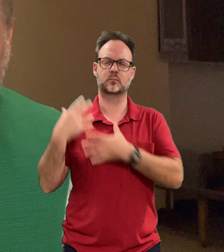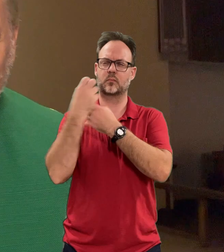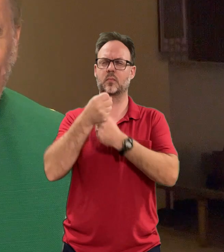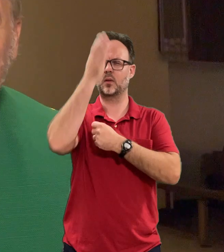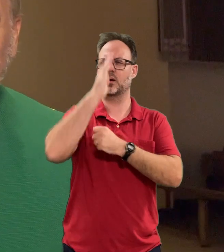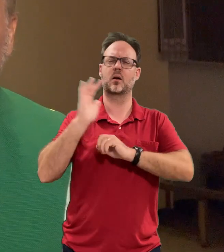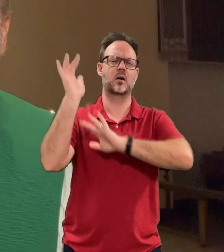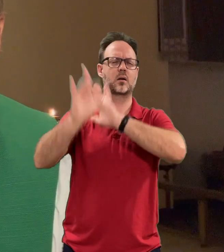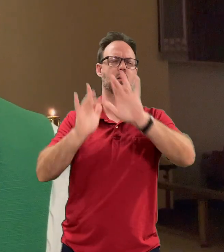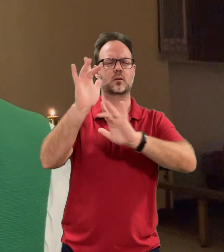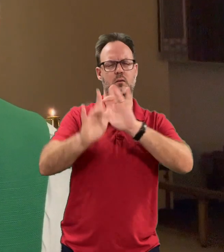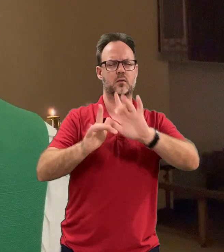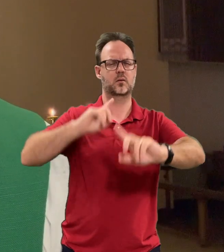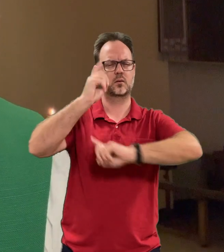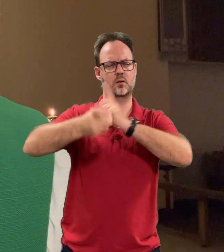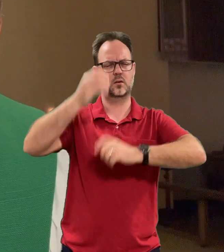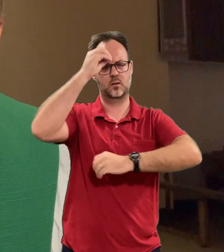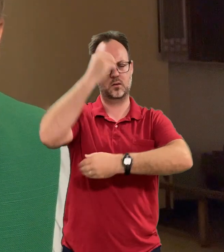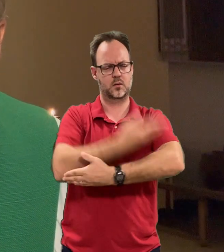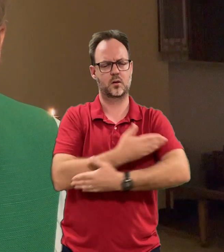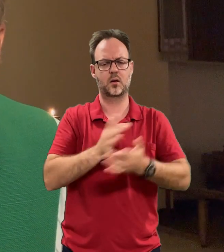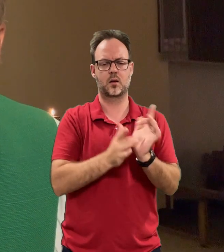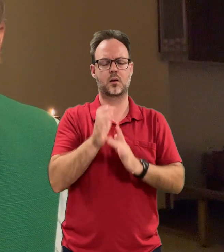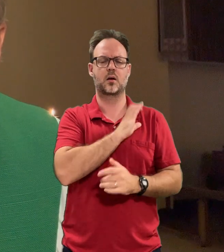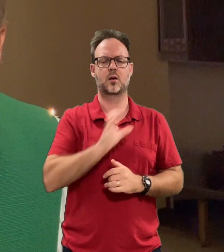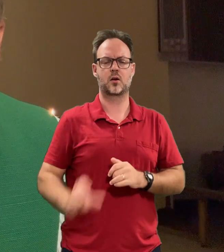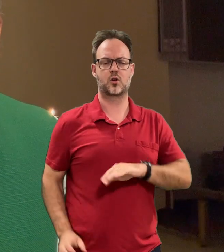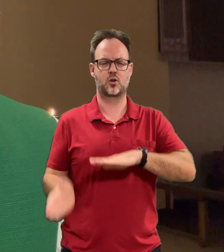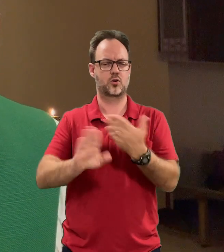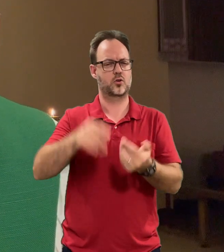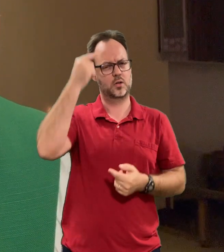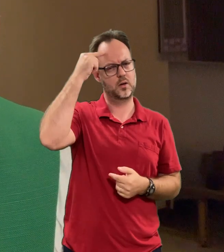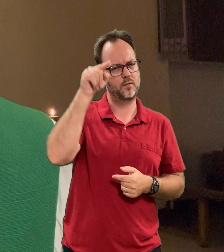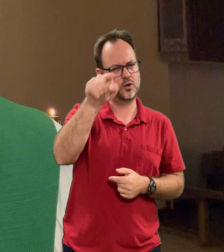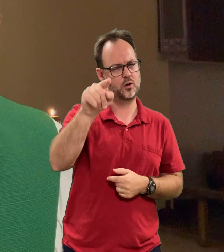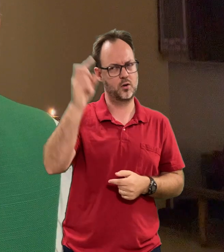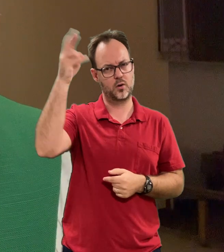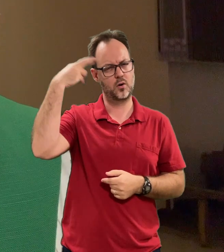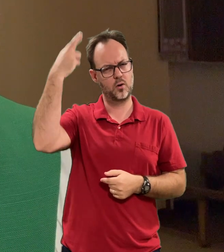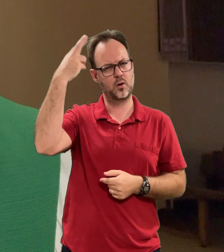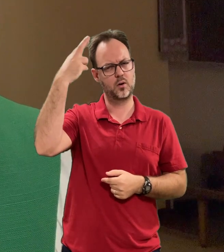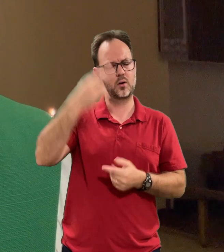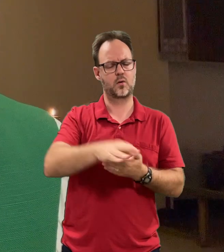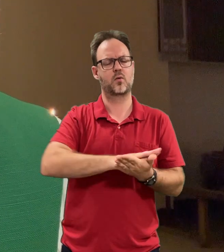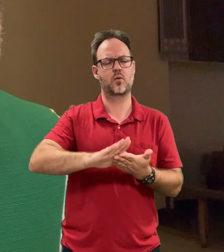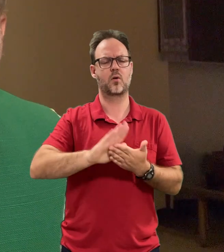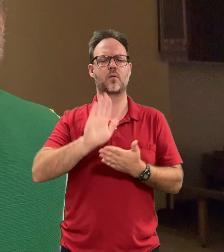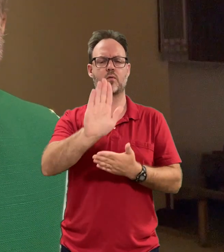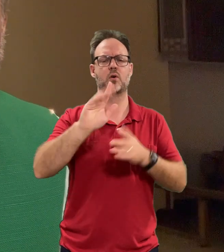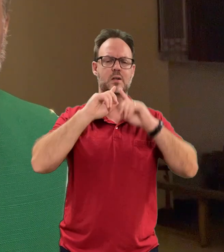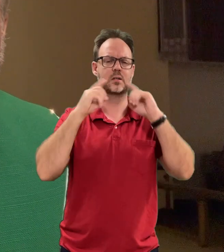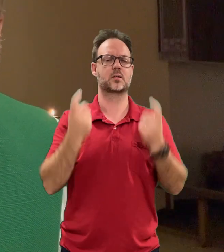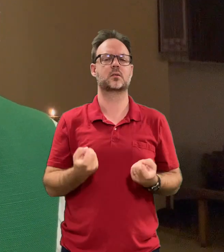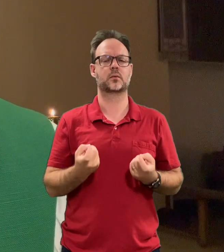Almighty God, in his mercy, has given his Son, Jesus Christ, to die for you, and for his sake, he forgives you